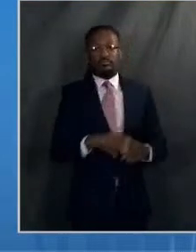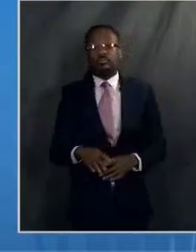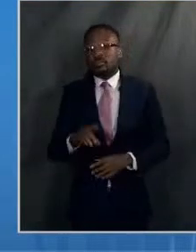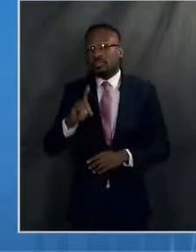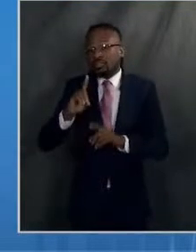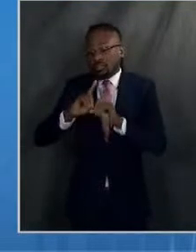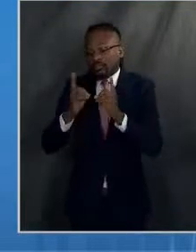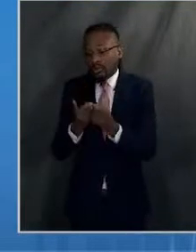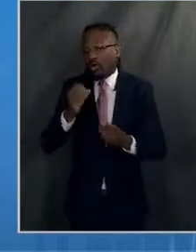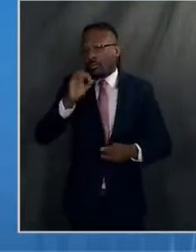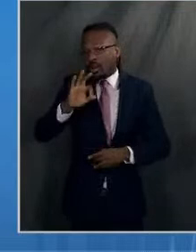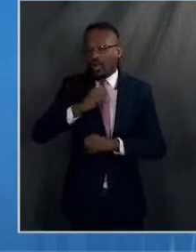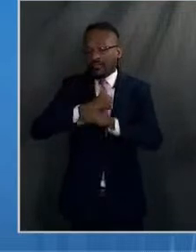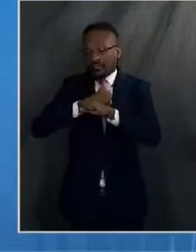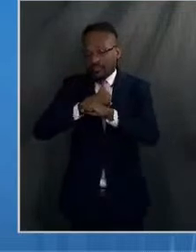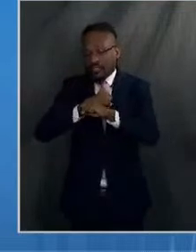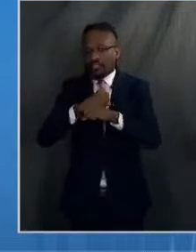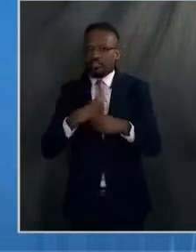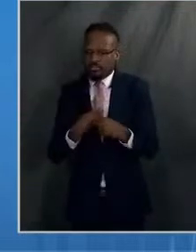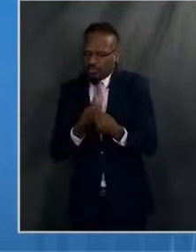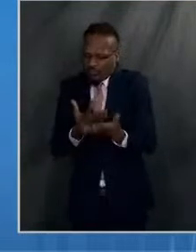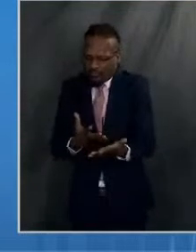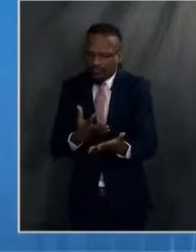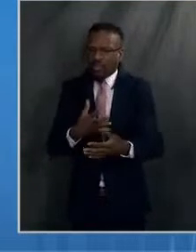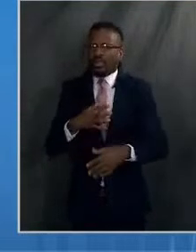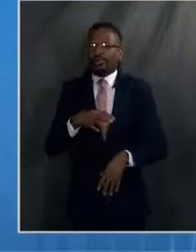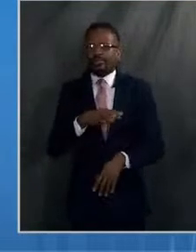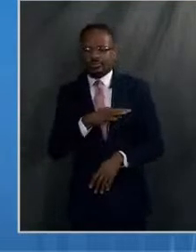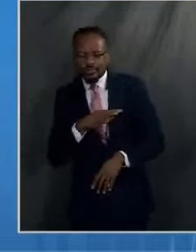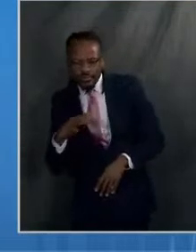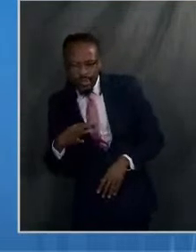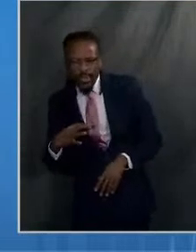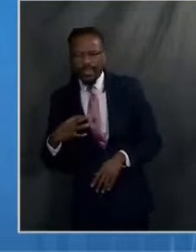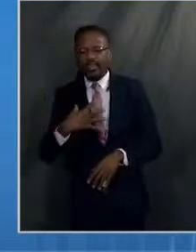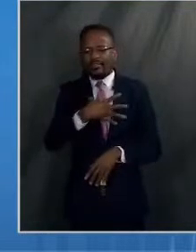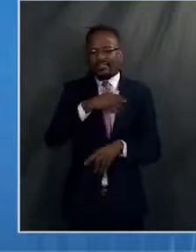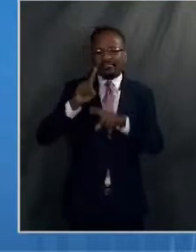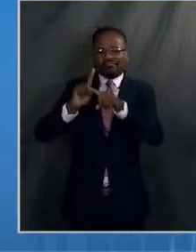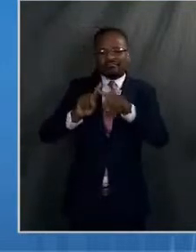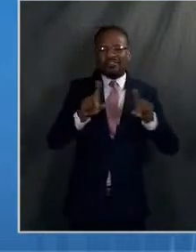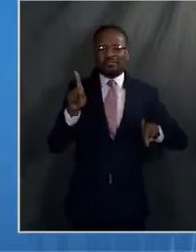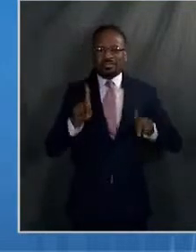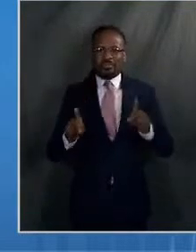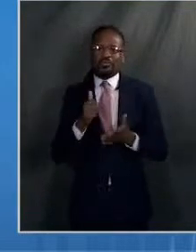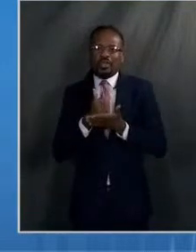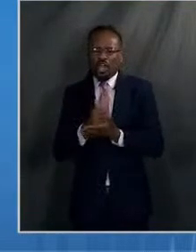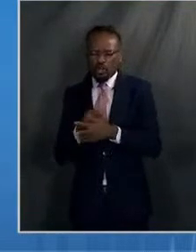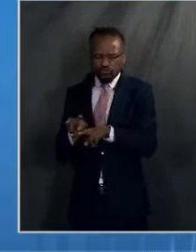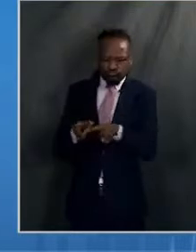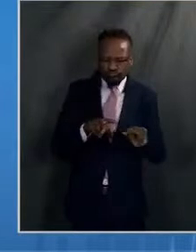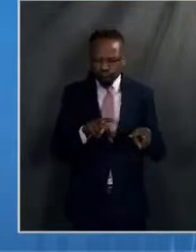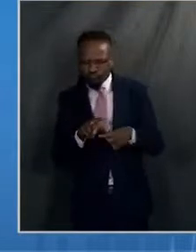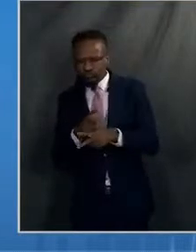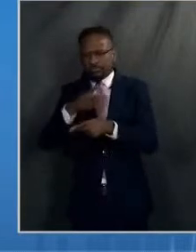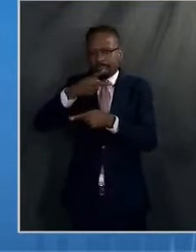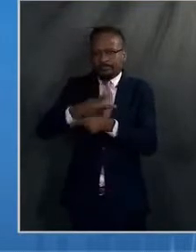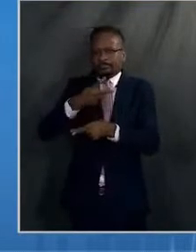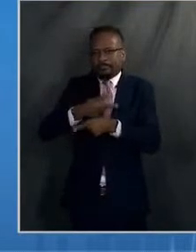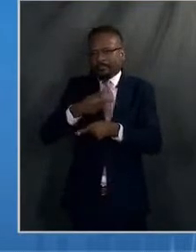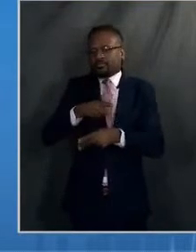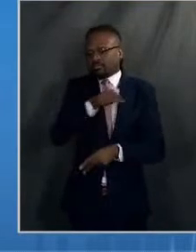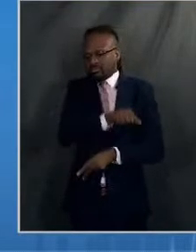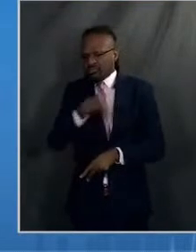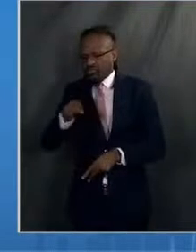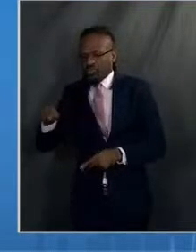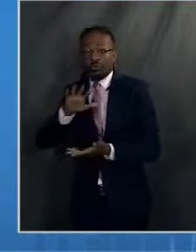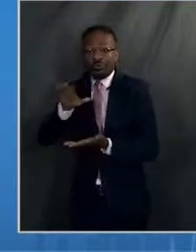substantial personnel and resources to help manage many of these new sites. The profile of these community vaccination sites will